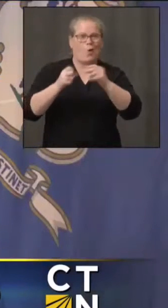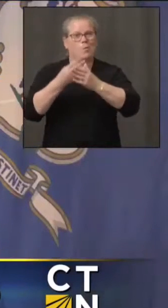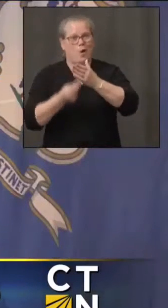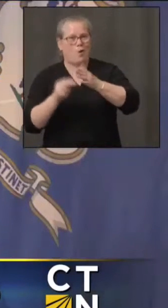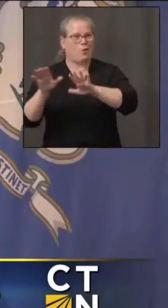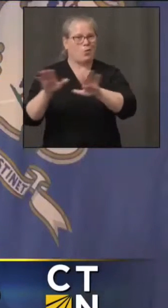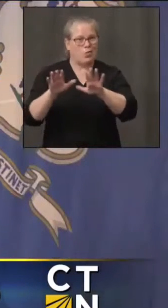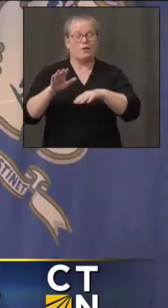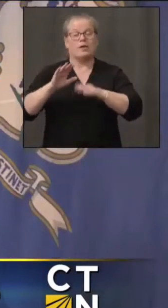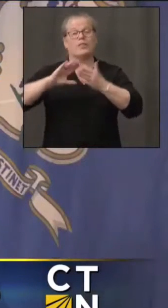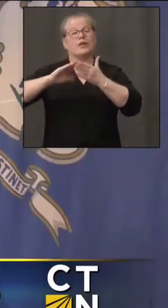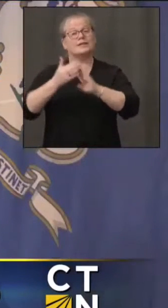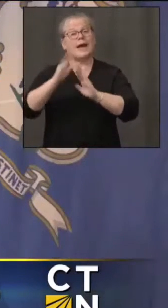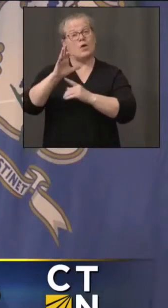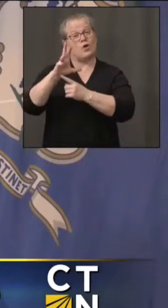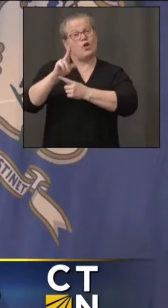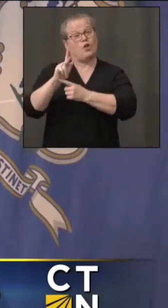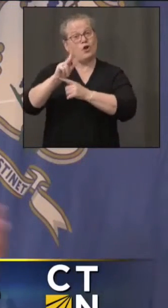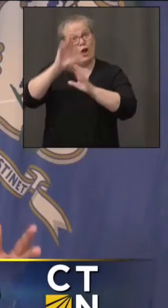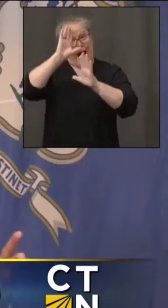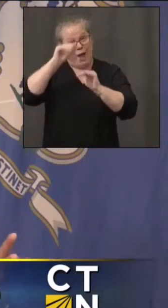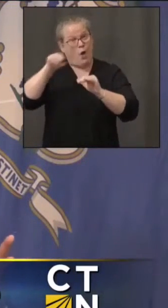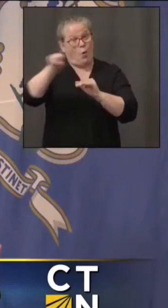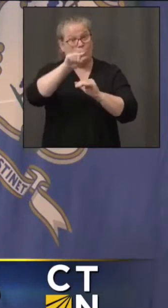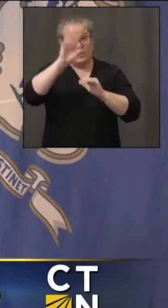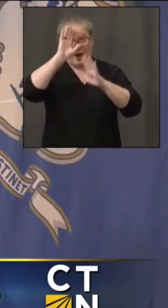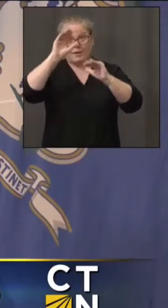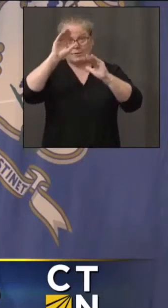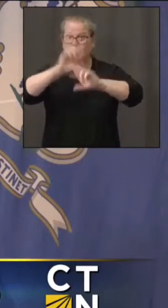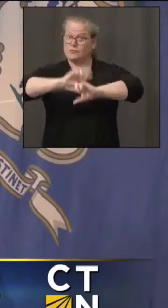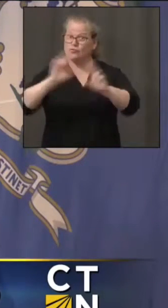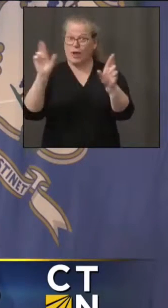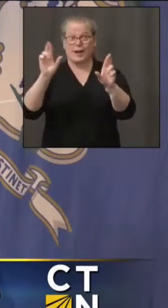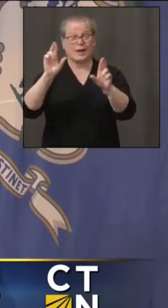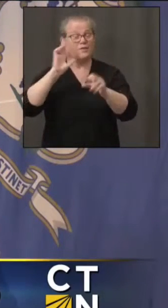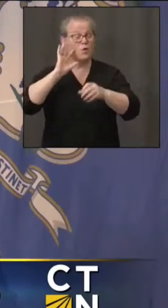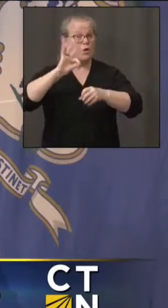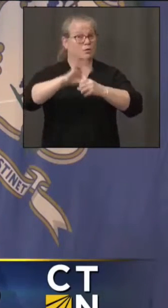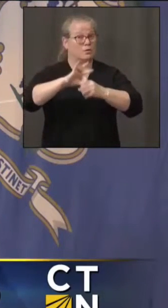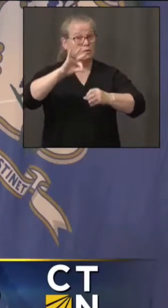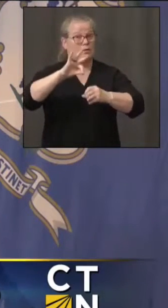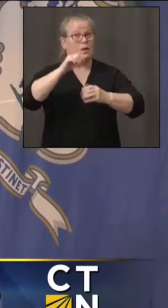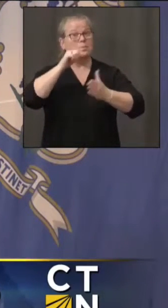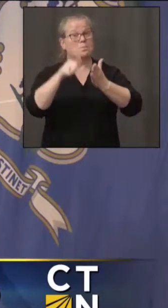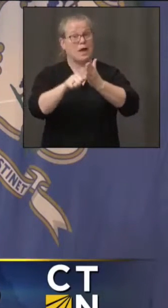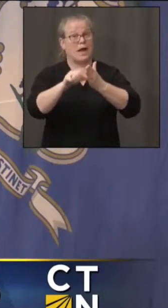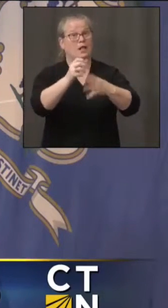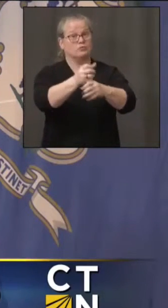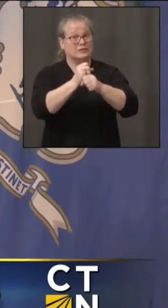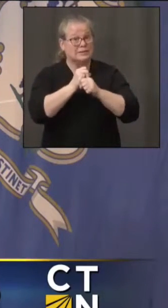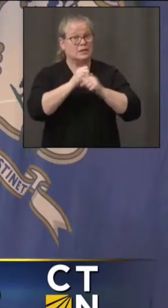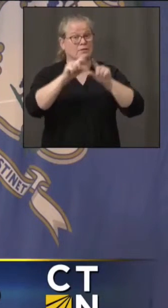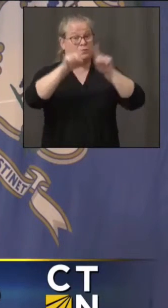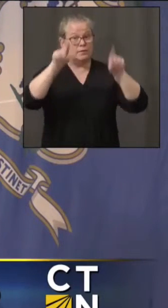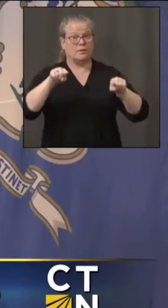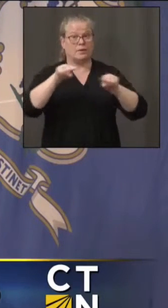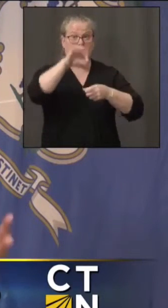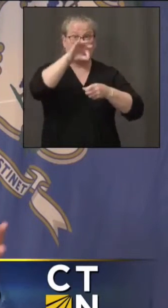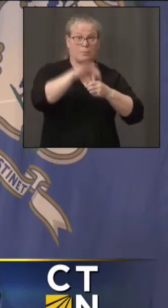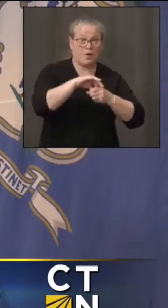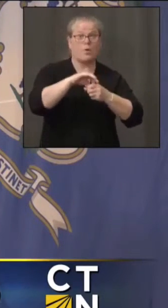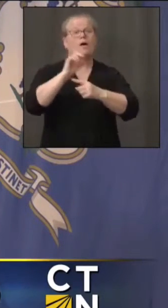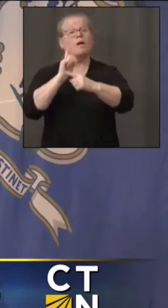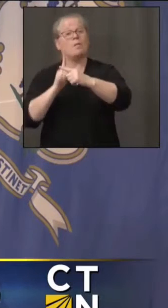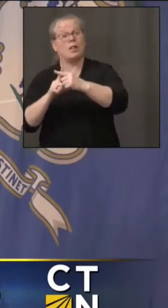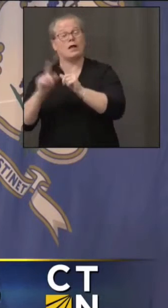clerks are anticipating this. We've got additional volunteers. They've got additional money from the Secretary of State's office to